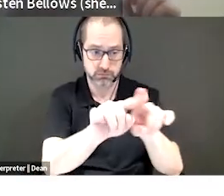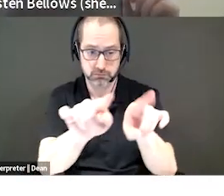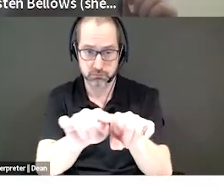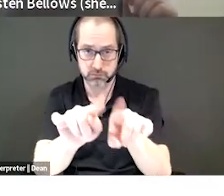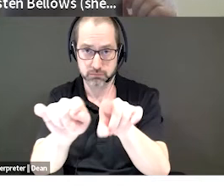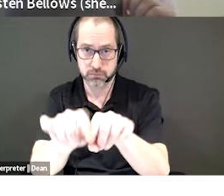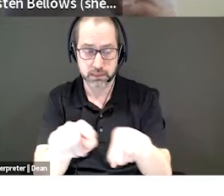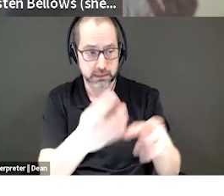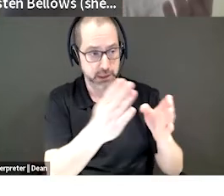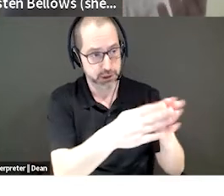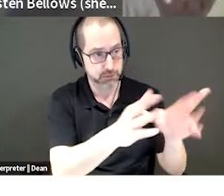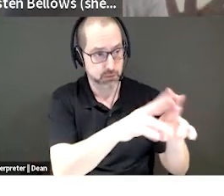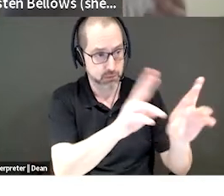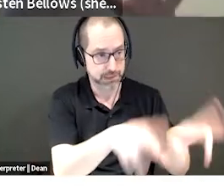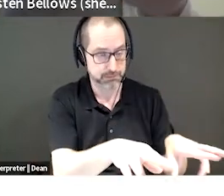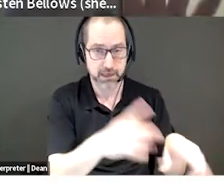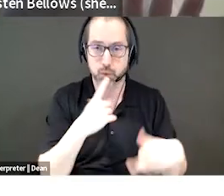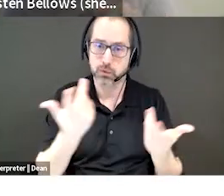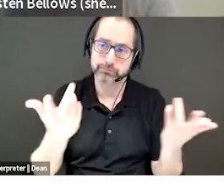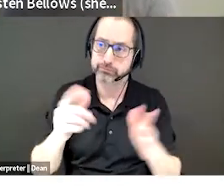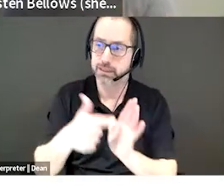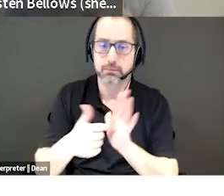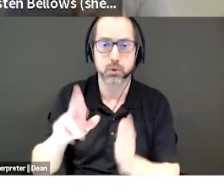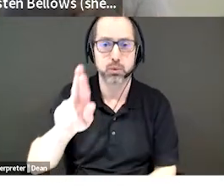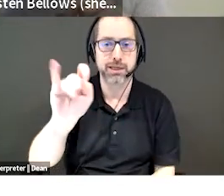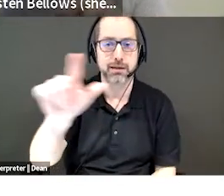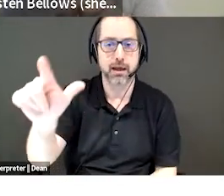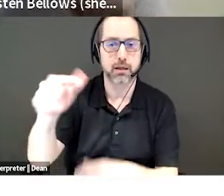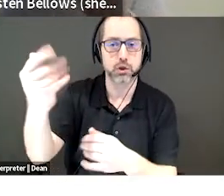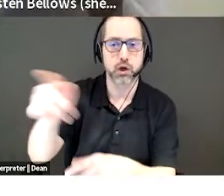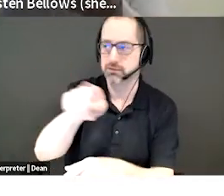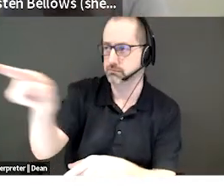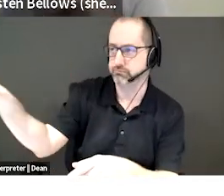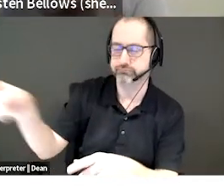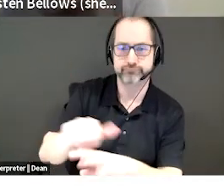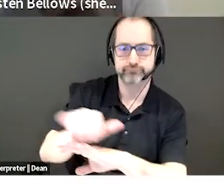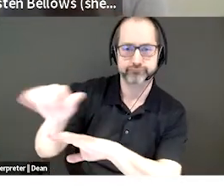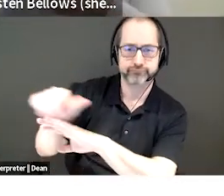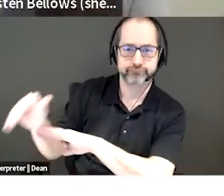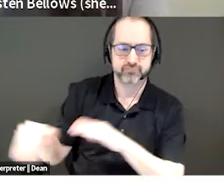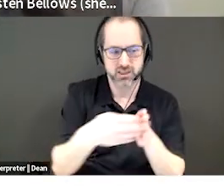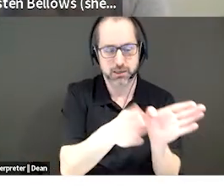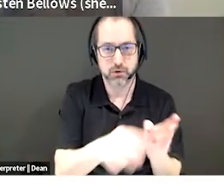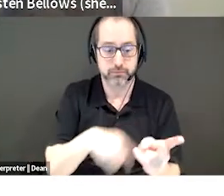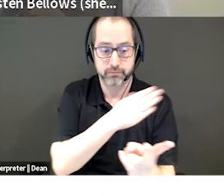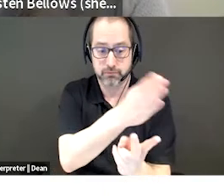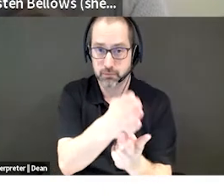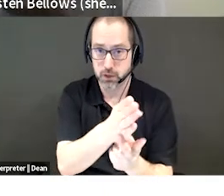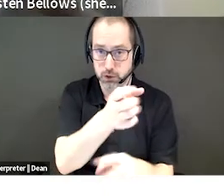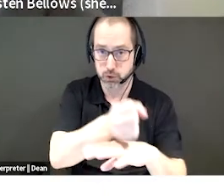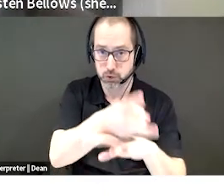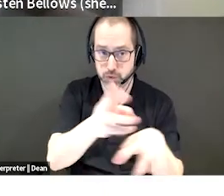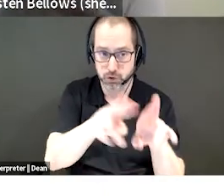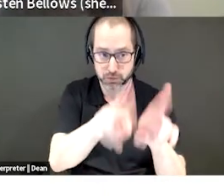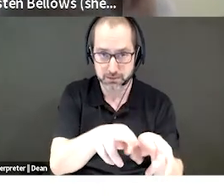general resume. So if I was applying to like retail, that would be that resume. And then I would have social work resume, and then that would be in another folder,